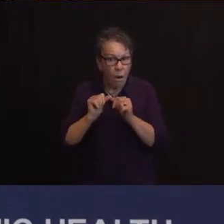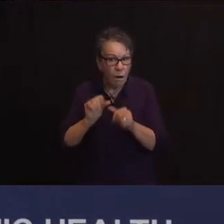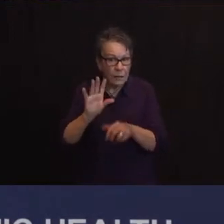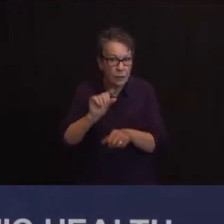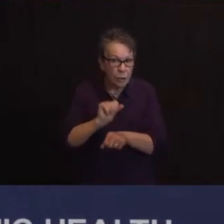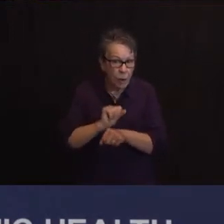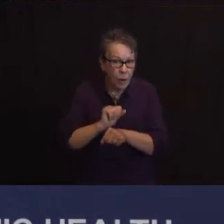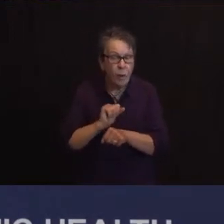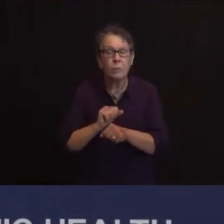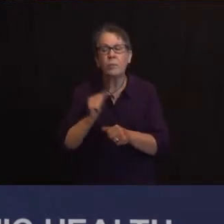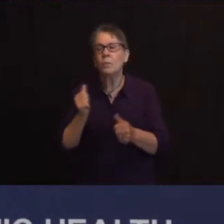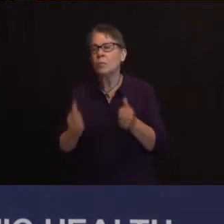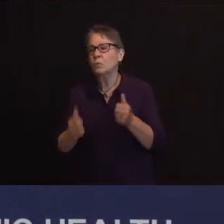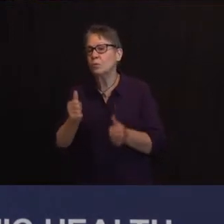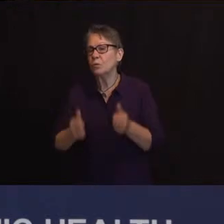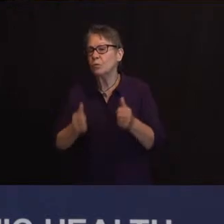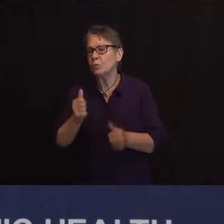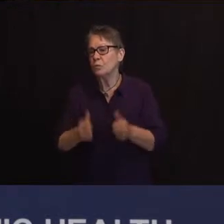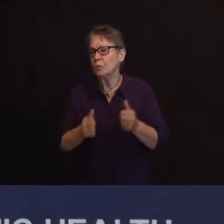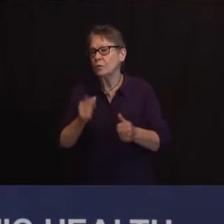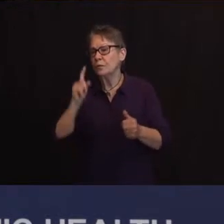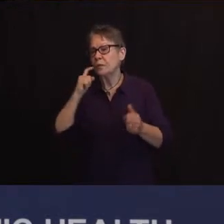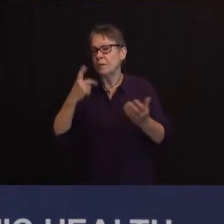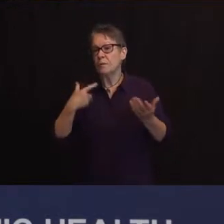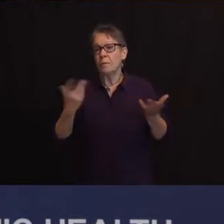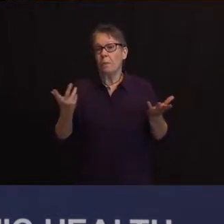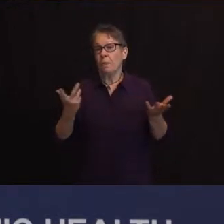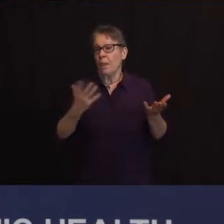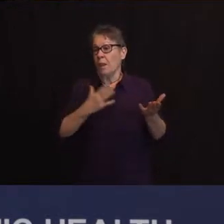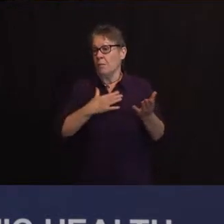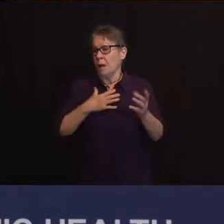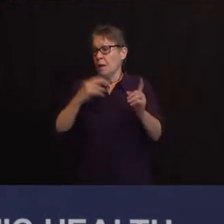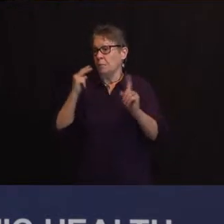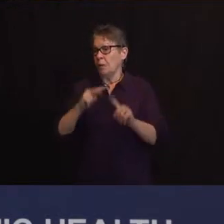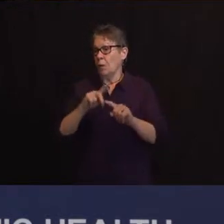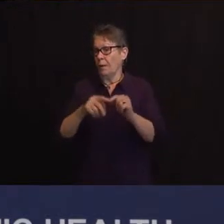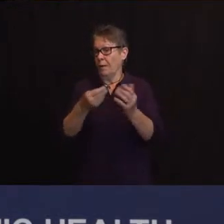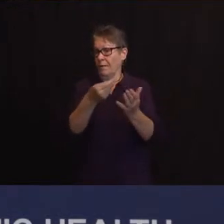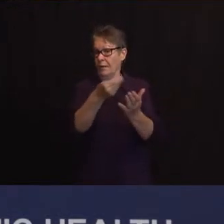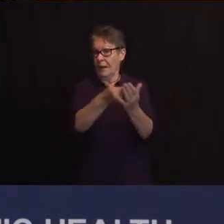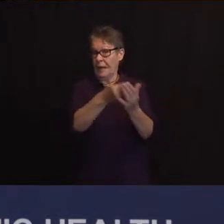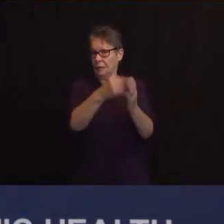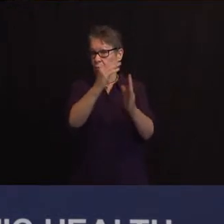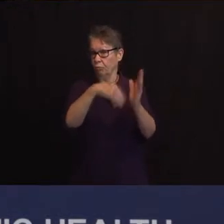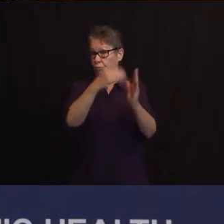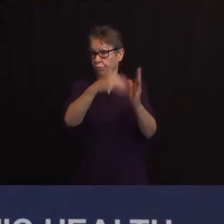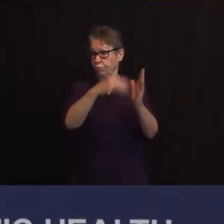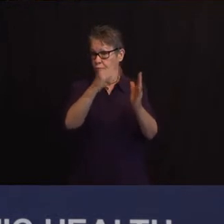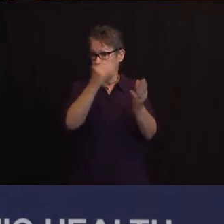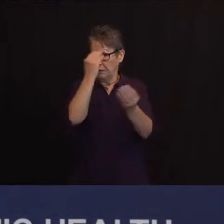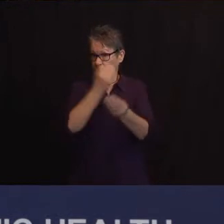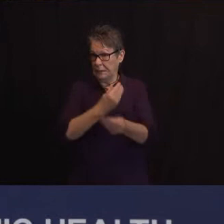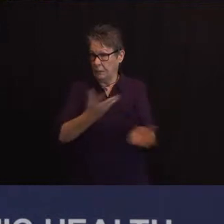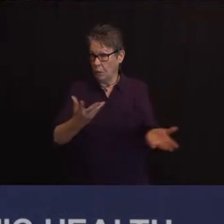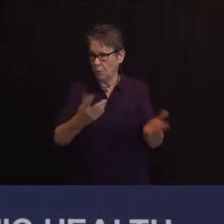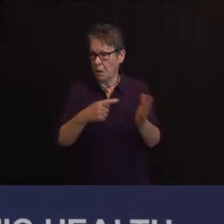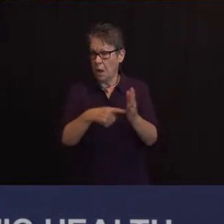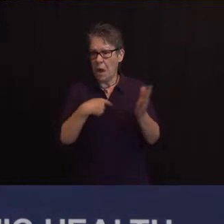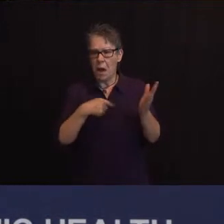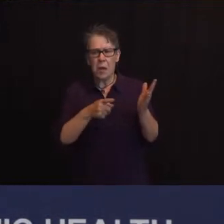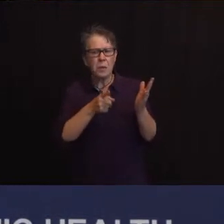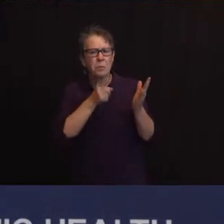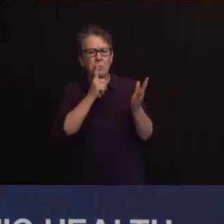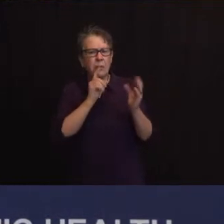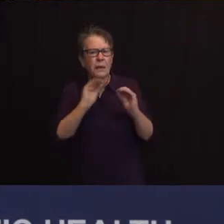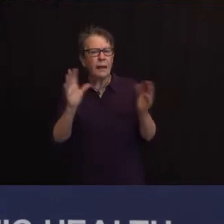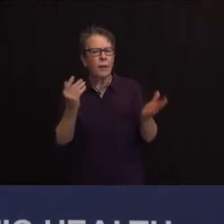Nothing new from my perspective on the financial disclosures, other than I think more transparency